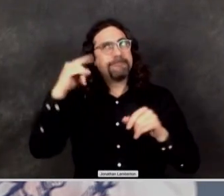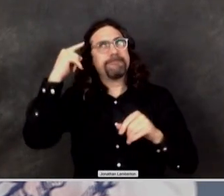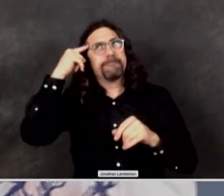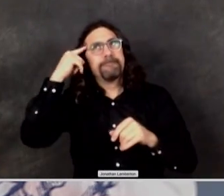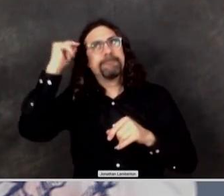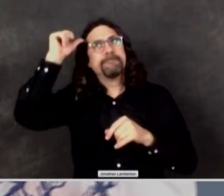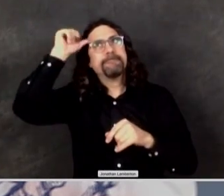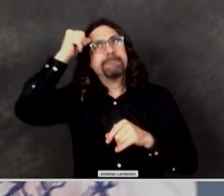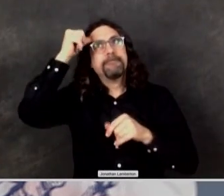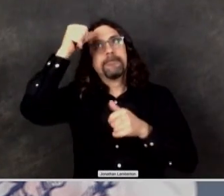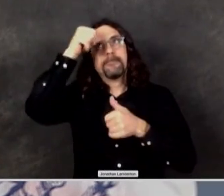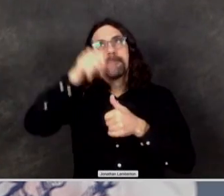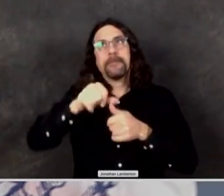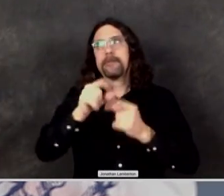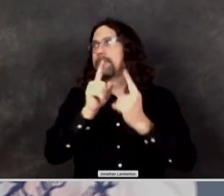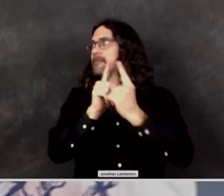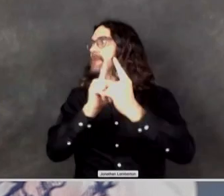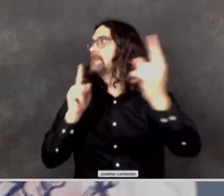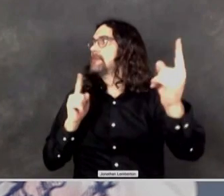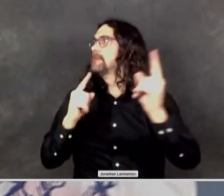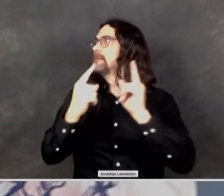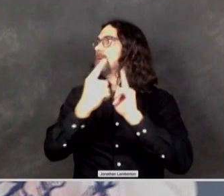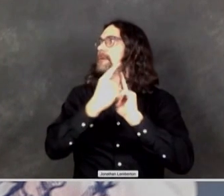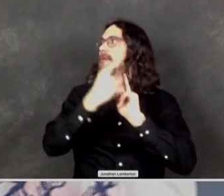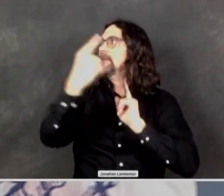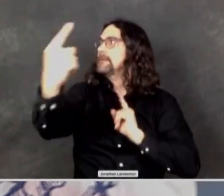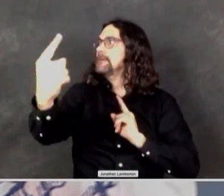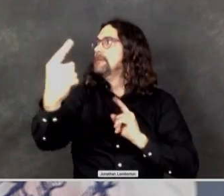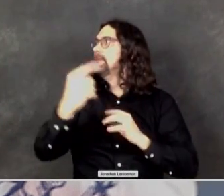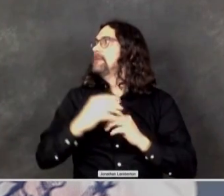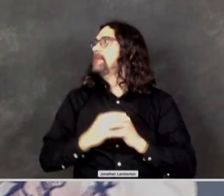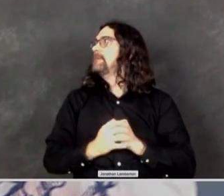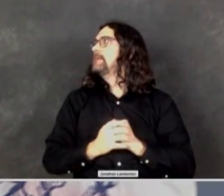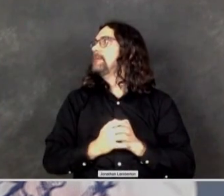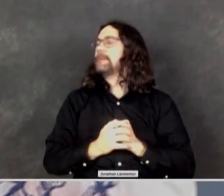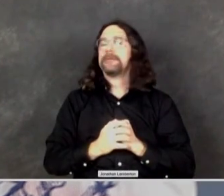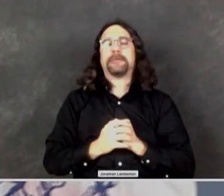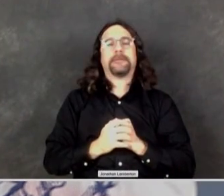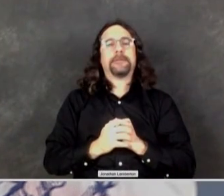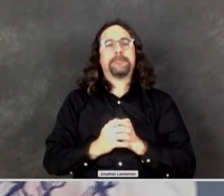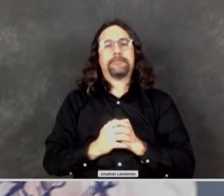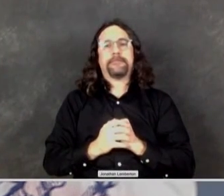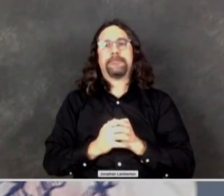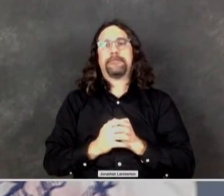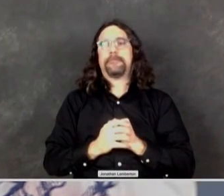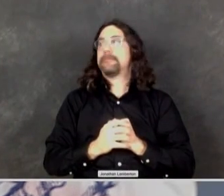for our values, for our traditions to help us see our way through.